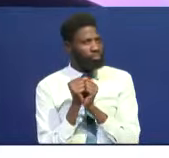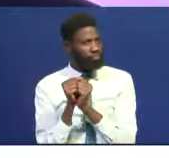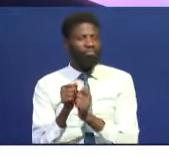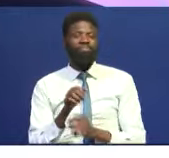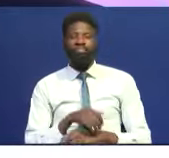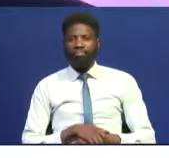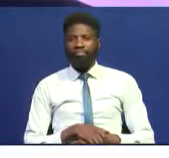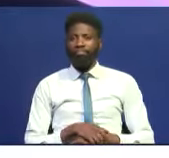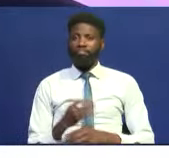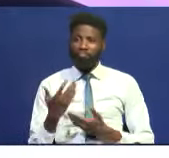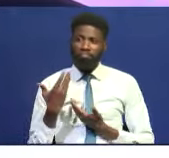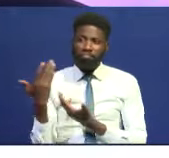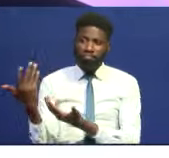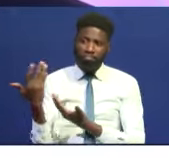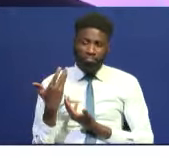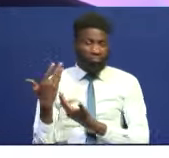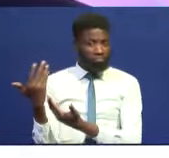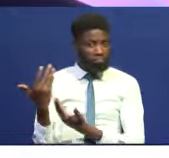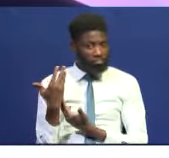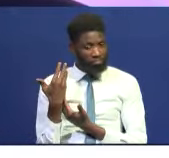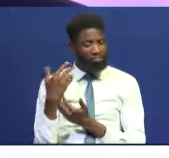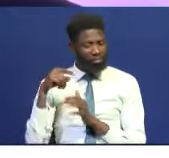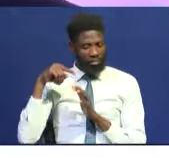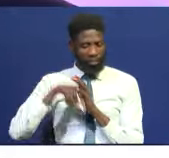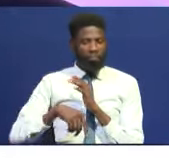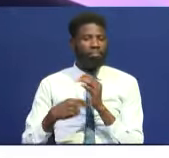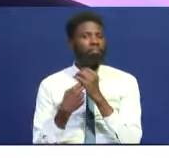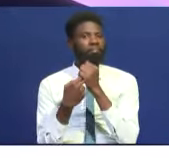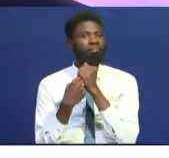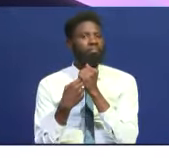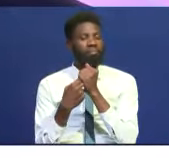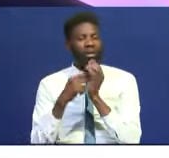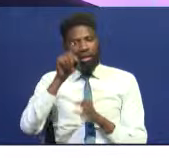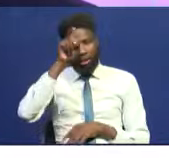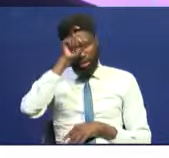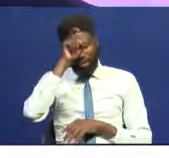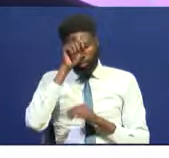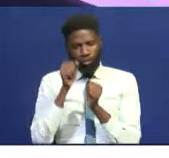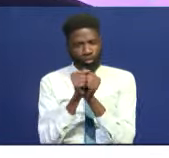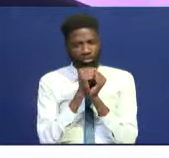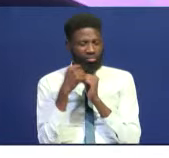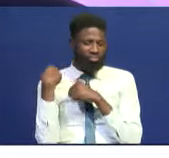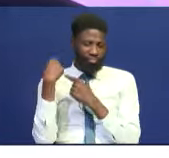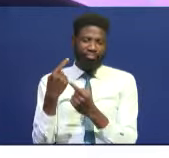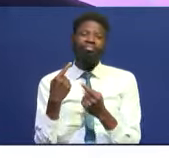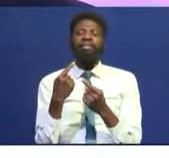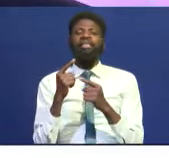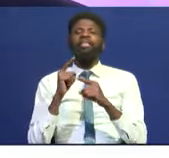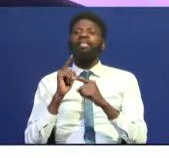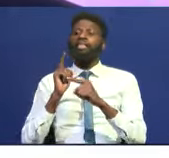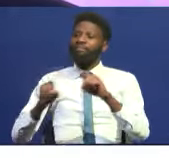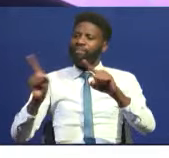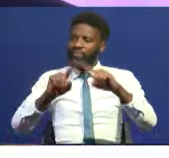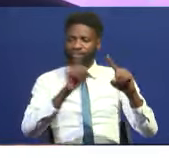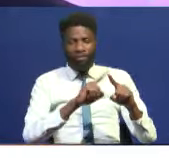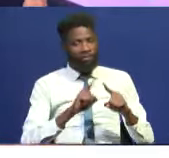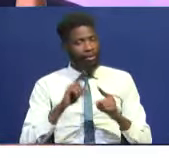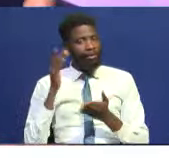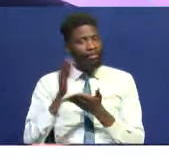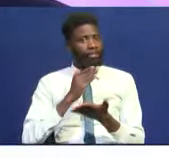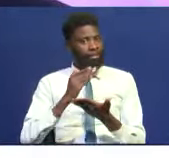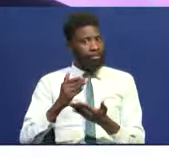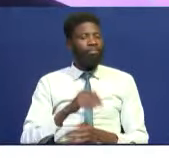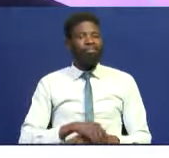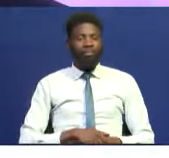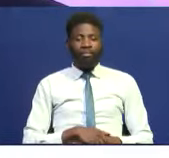deep and enduring partnership with Egypt that spans many sectors. We take